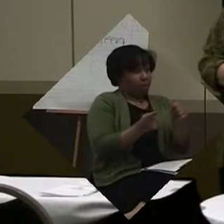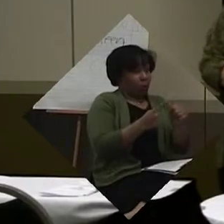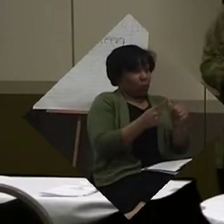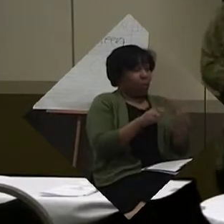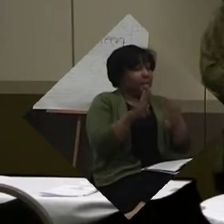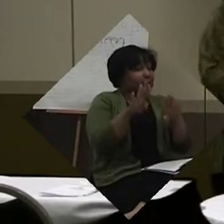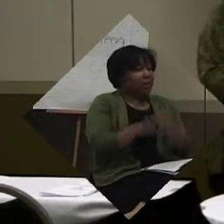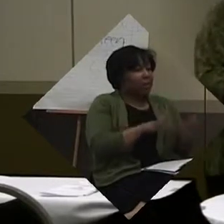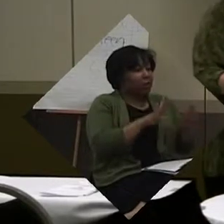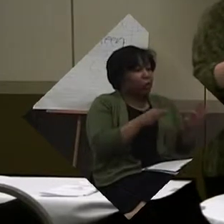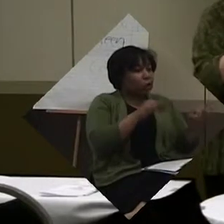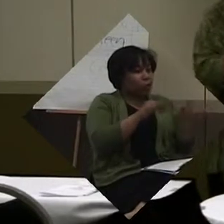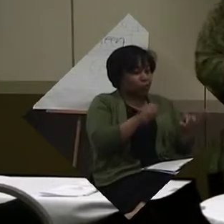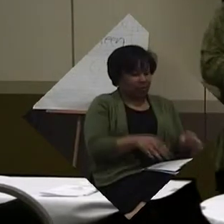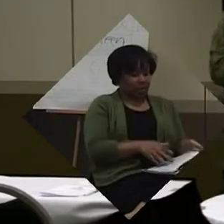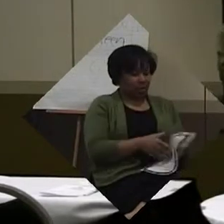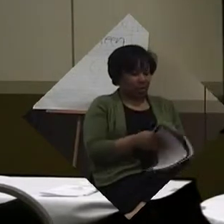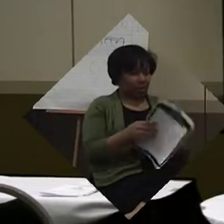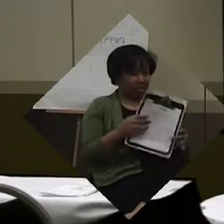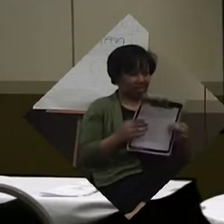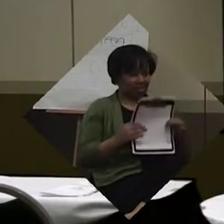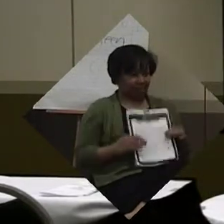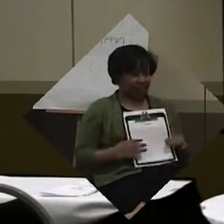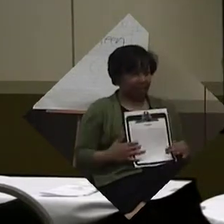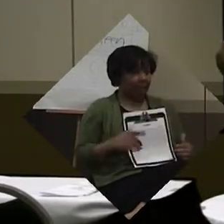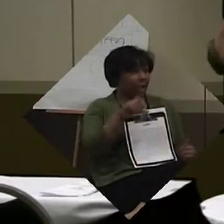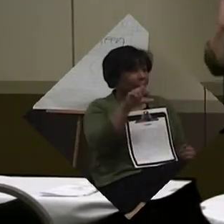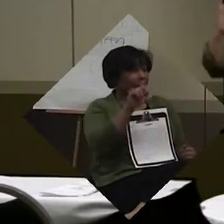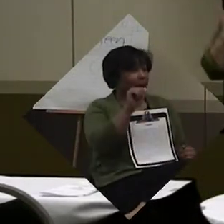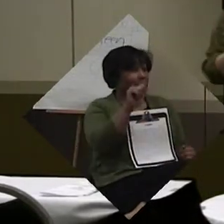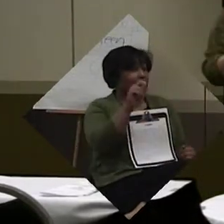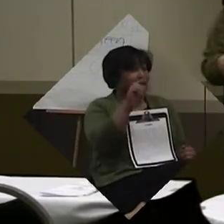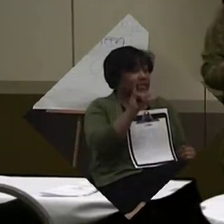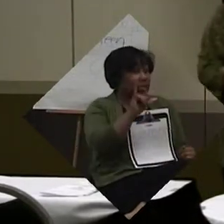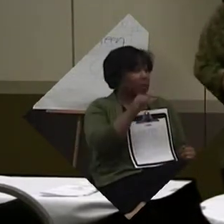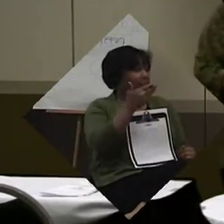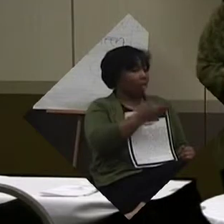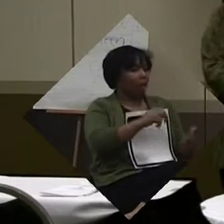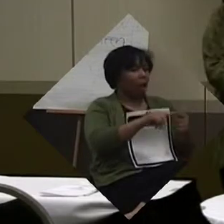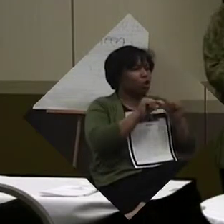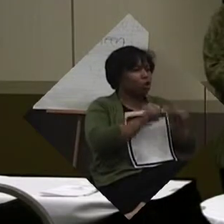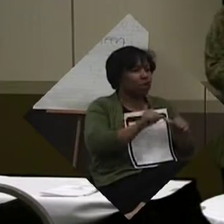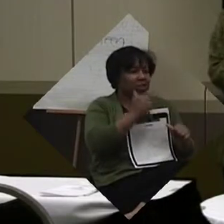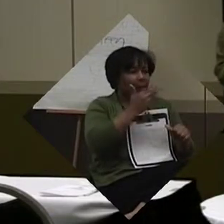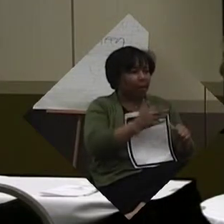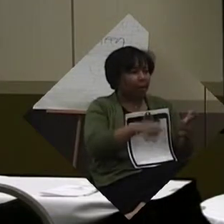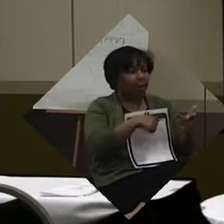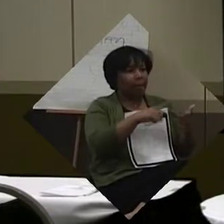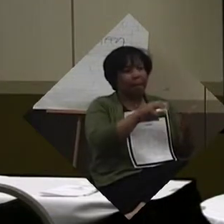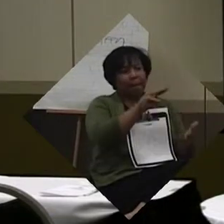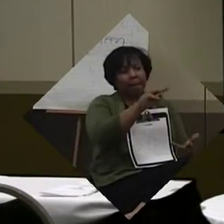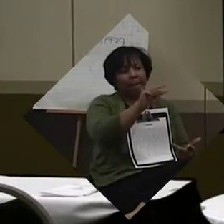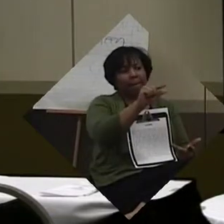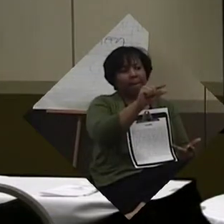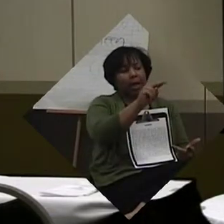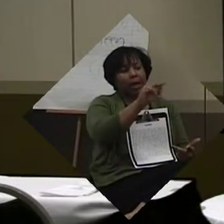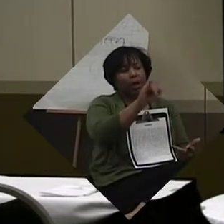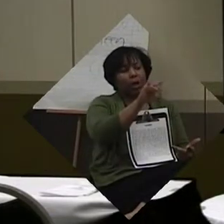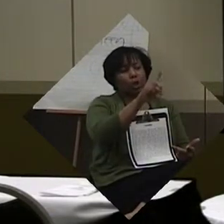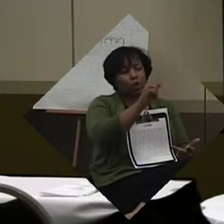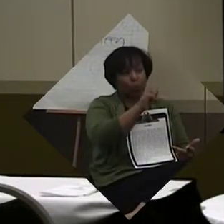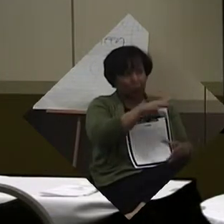description. Okay? So the latency wasn't in there, the duration wasn't in there. How about magnitude? Was that in the